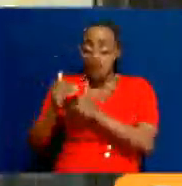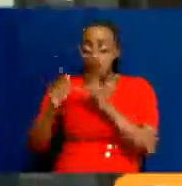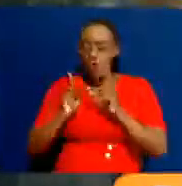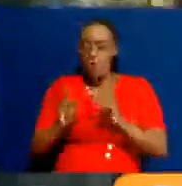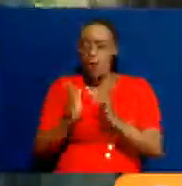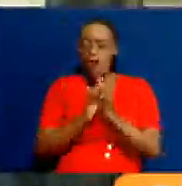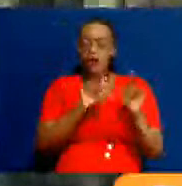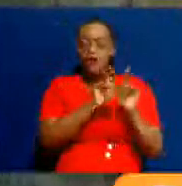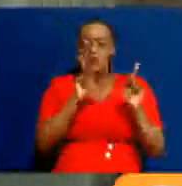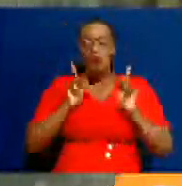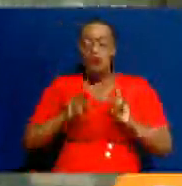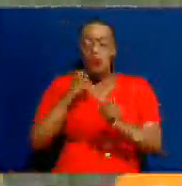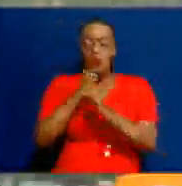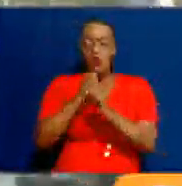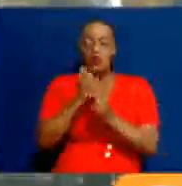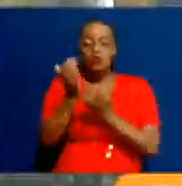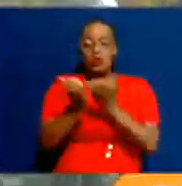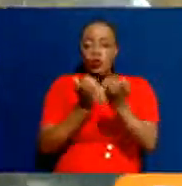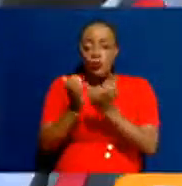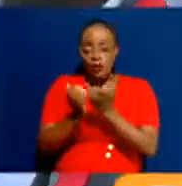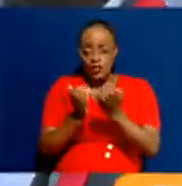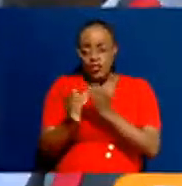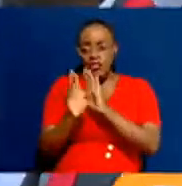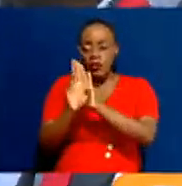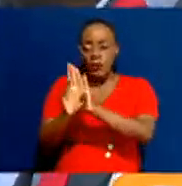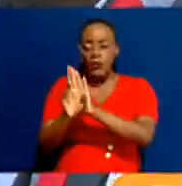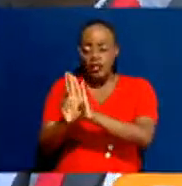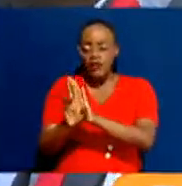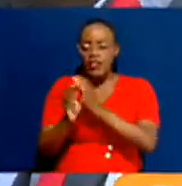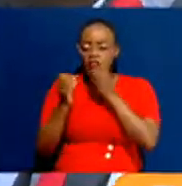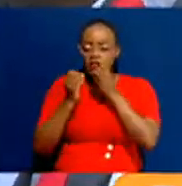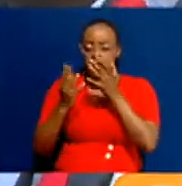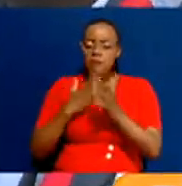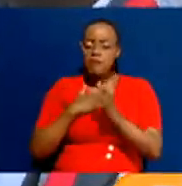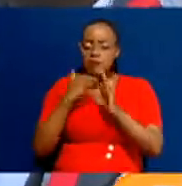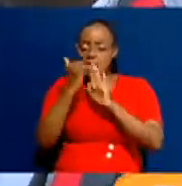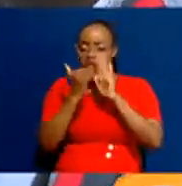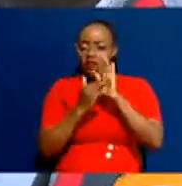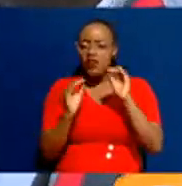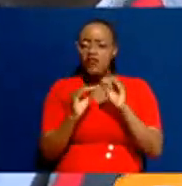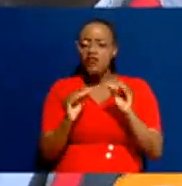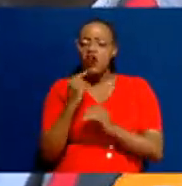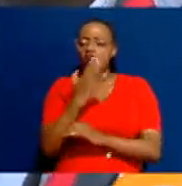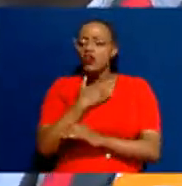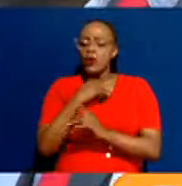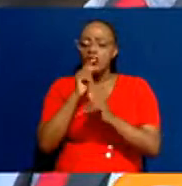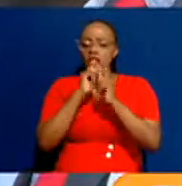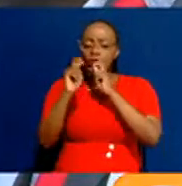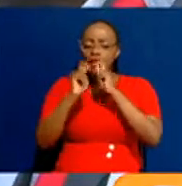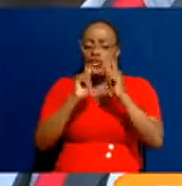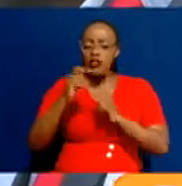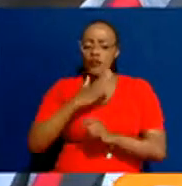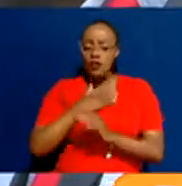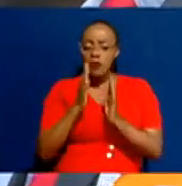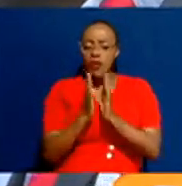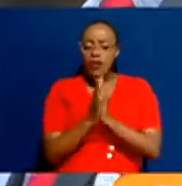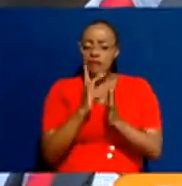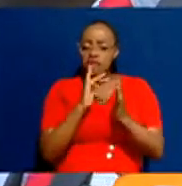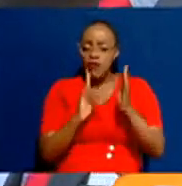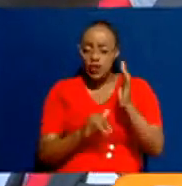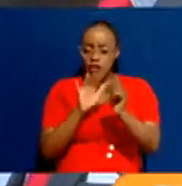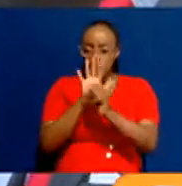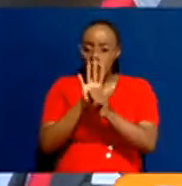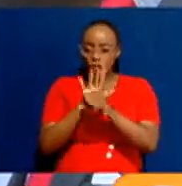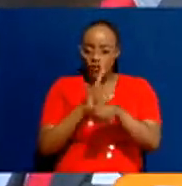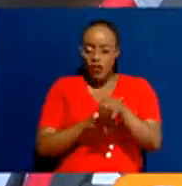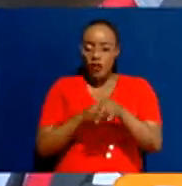wale wanaofanya biashara kwa niaba yao. They never told me the issues. They said they wanted to interview me and they were saying mostly it